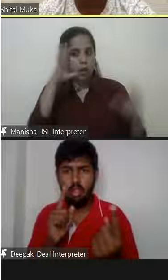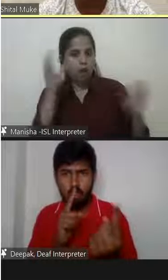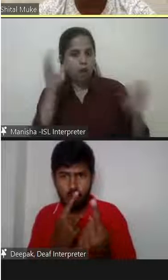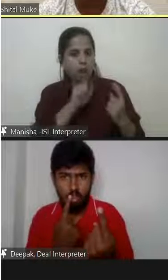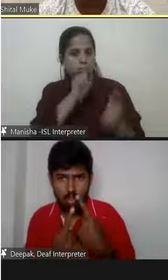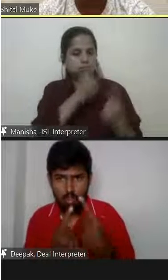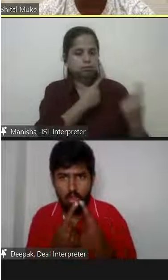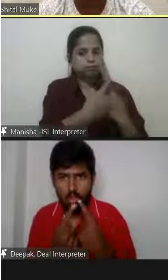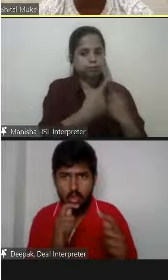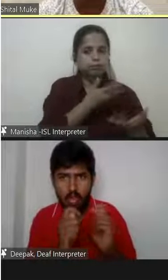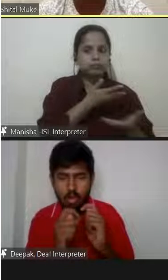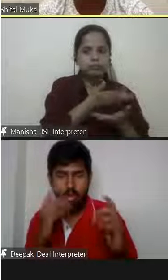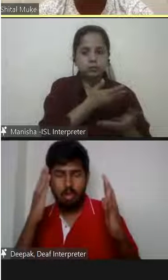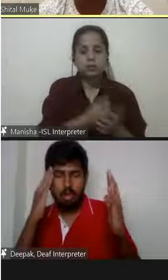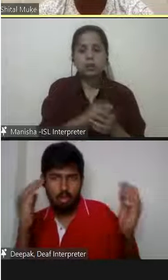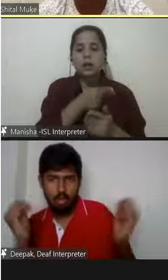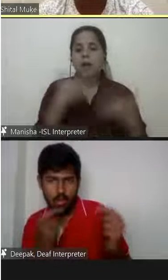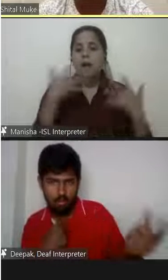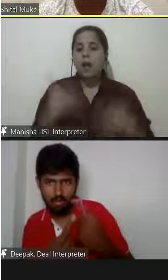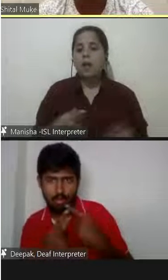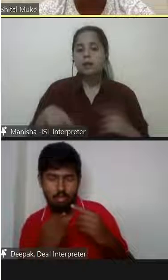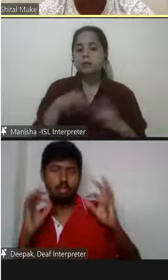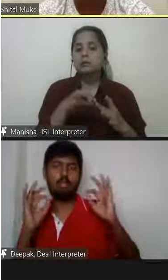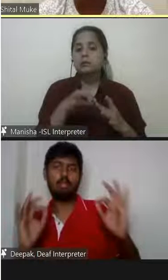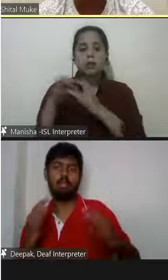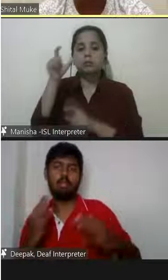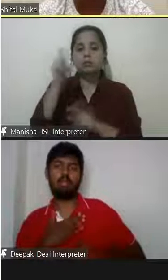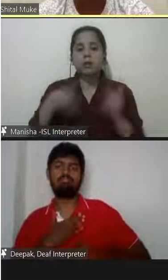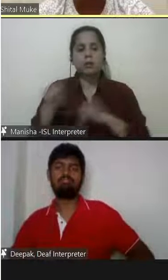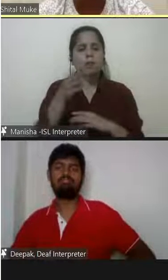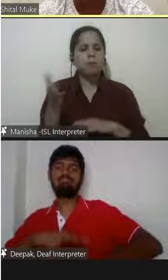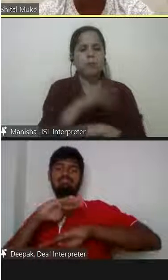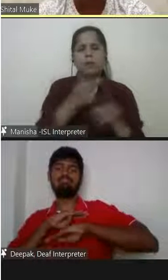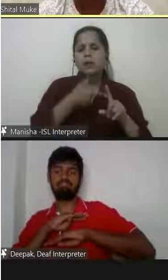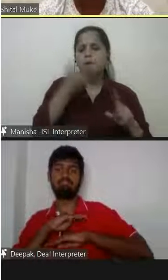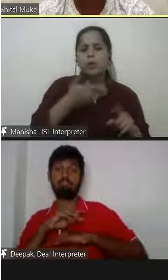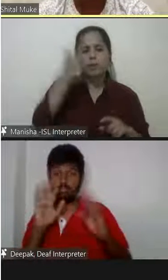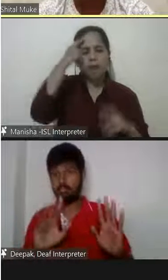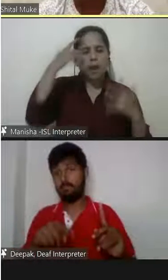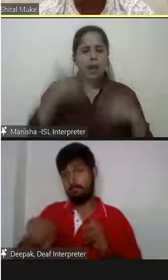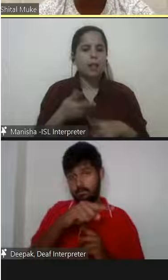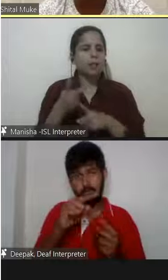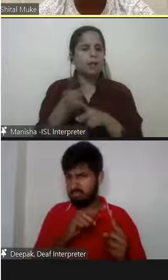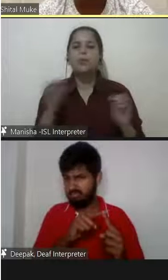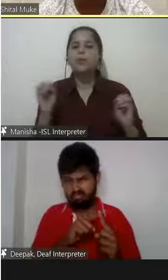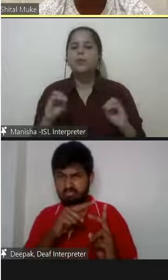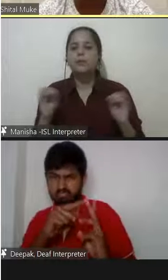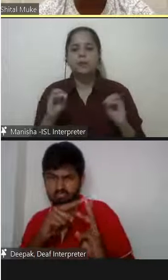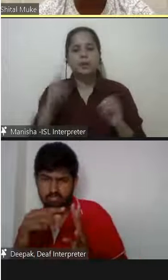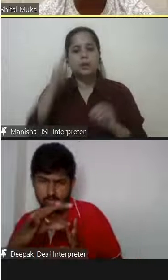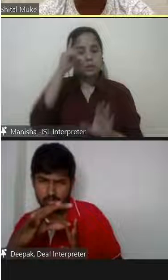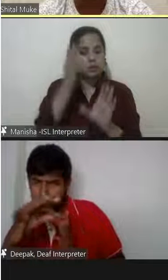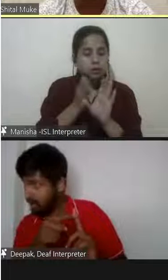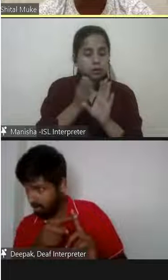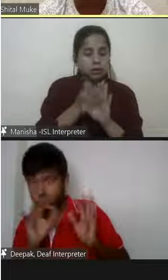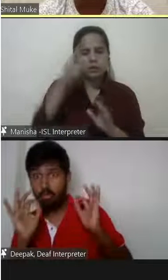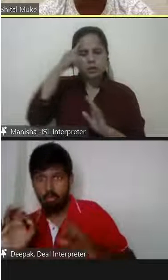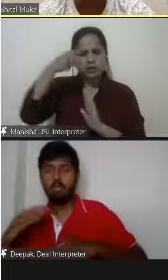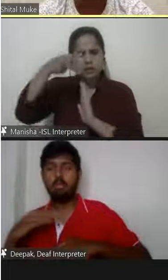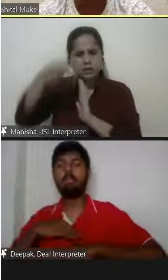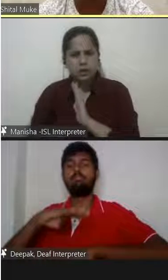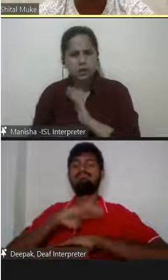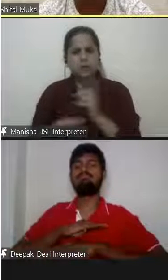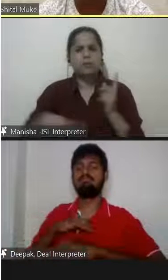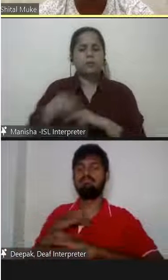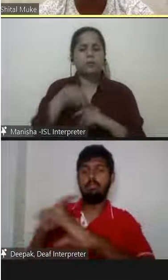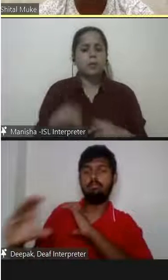These non-specialist health workers who do not have any prior training in mental health care, the psychological treatment for depression called the Healthy